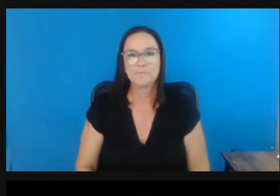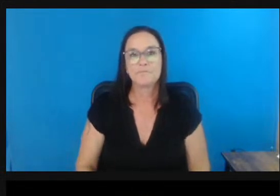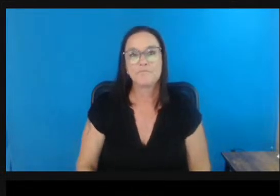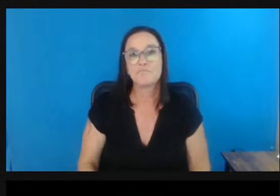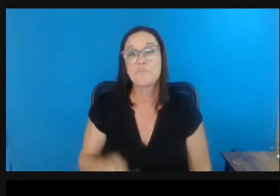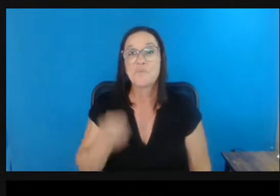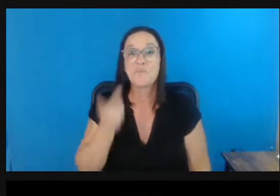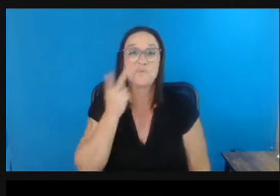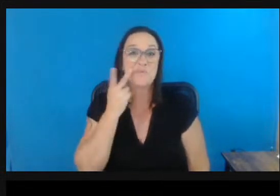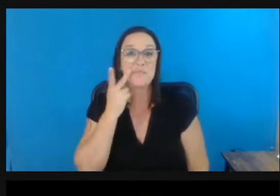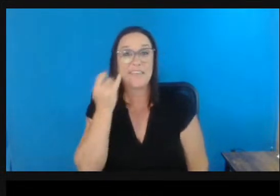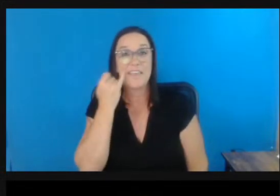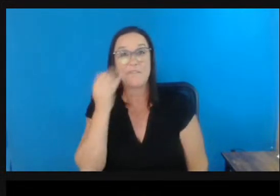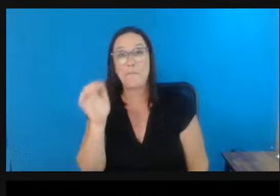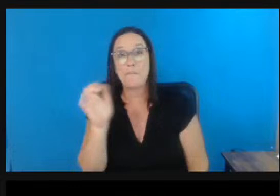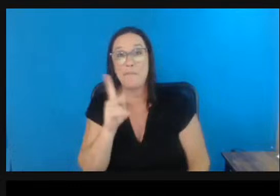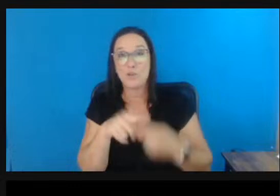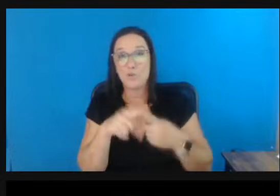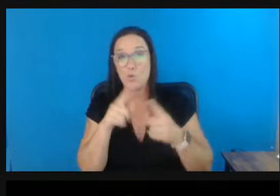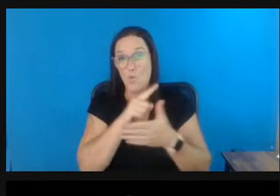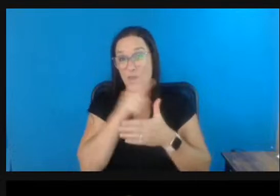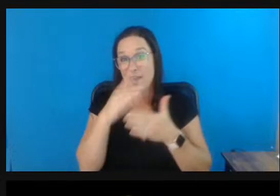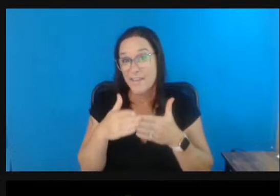if we're back onto the weekends, and